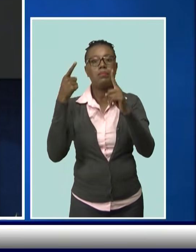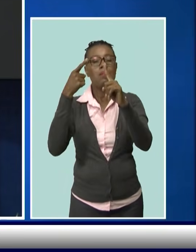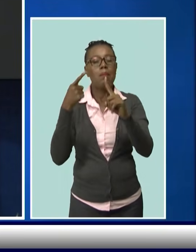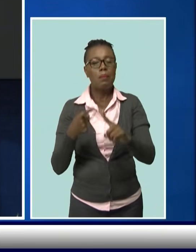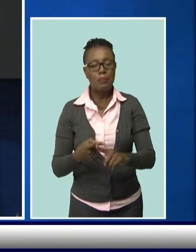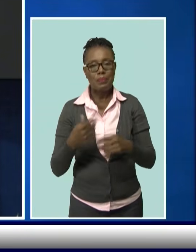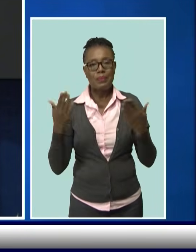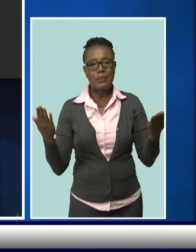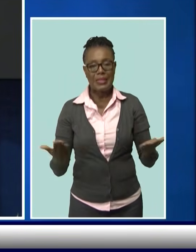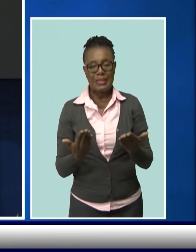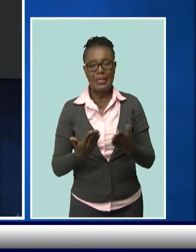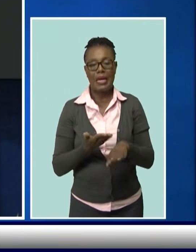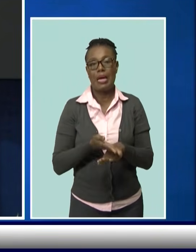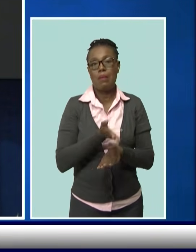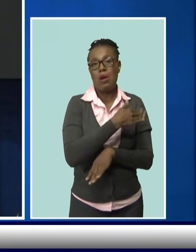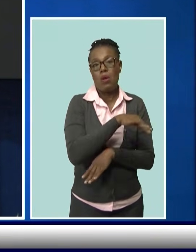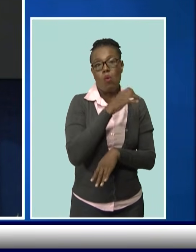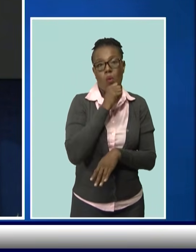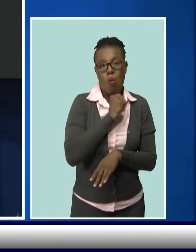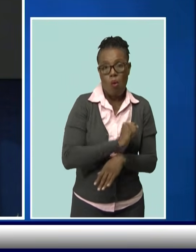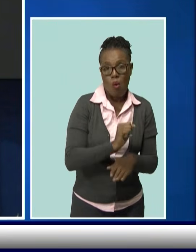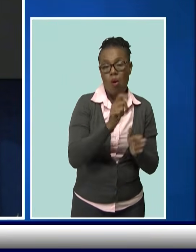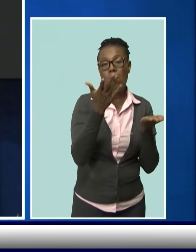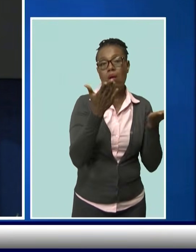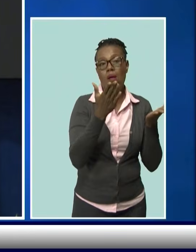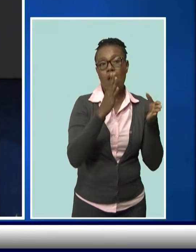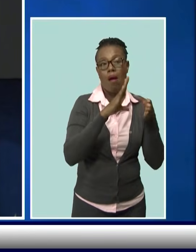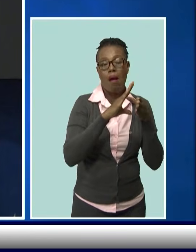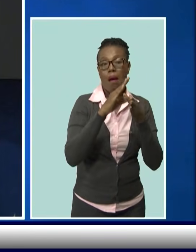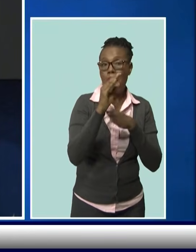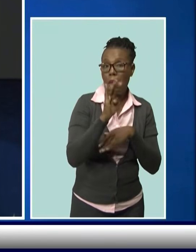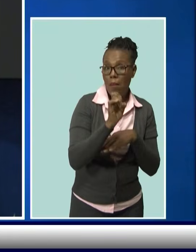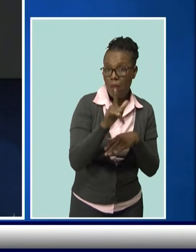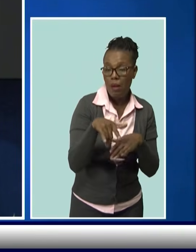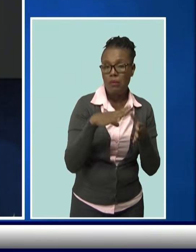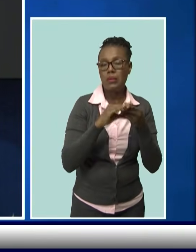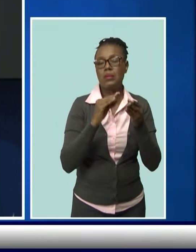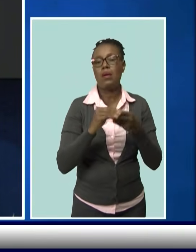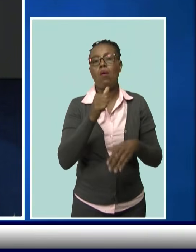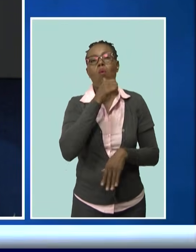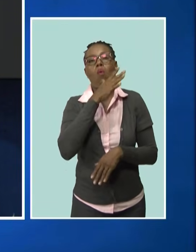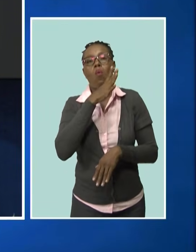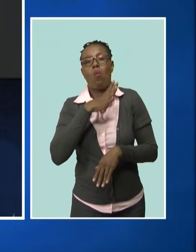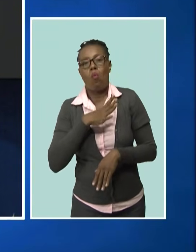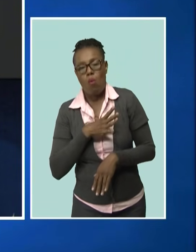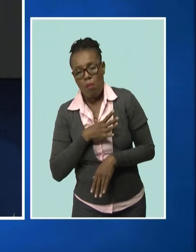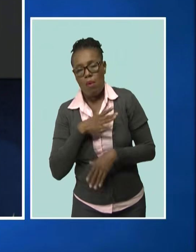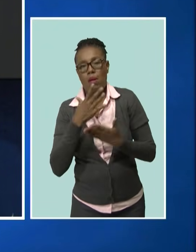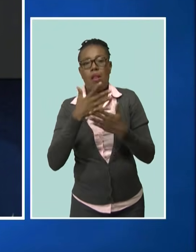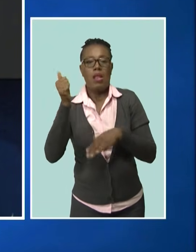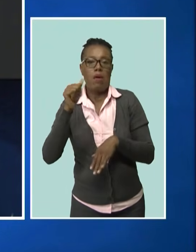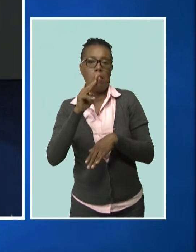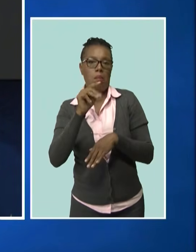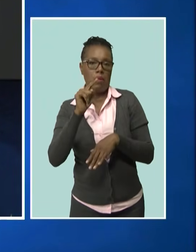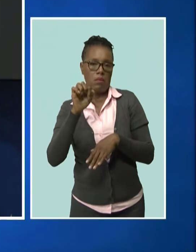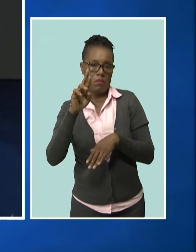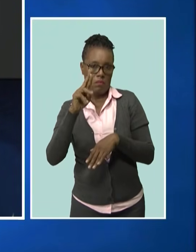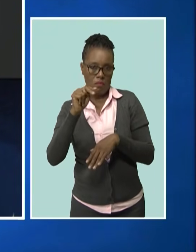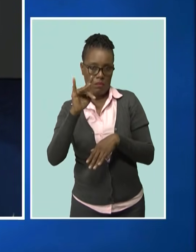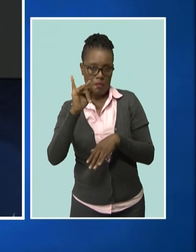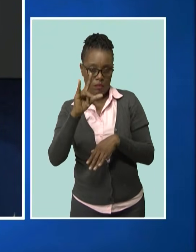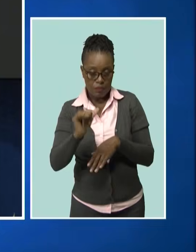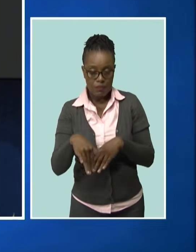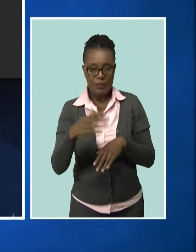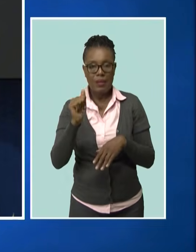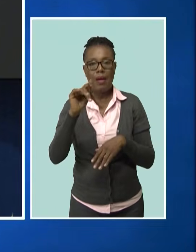act repeals the long-standing employment of women, what we know as the Maternity Leave Act, and introduces a more comprehensive